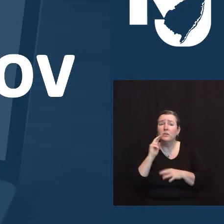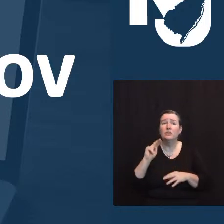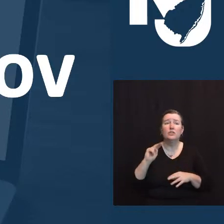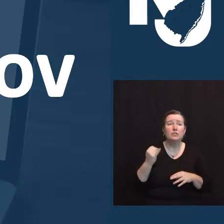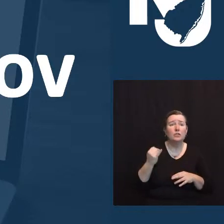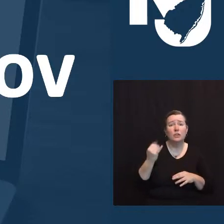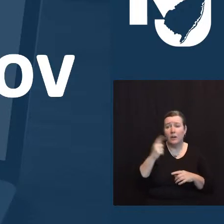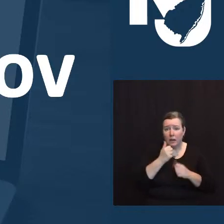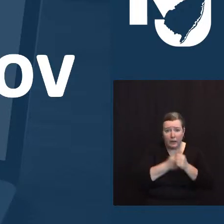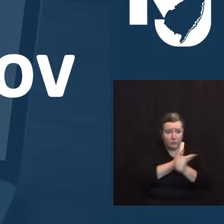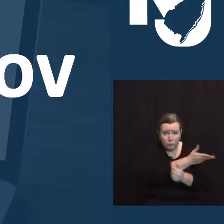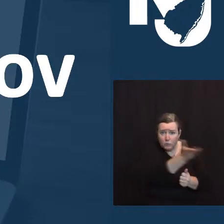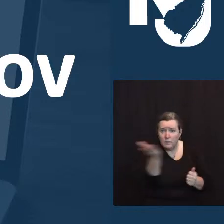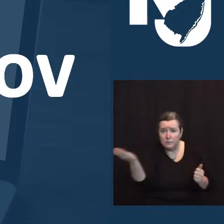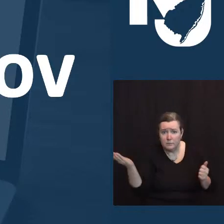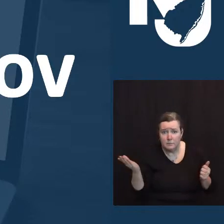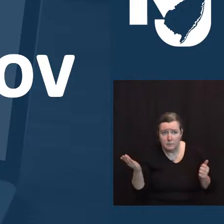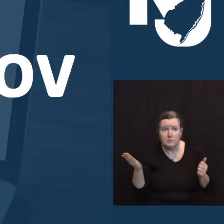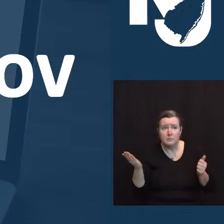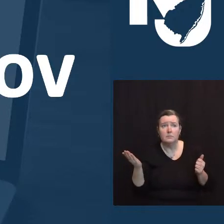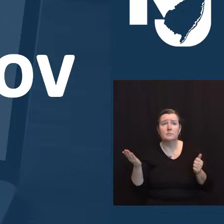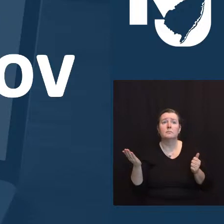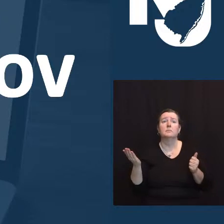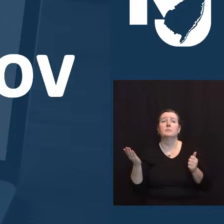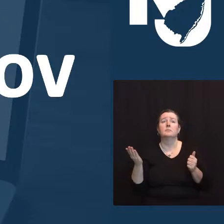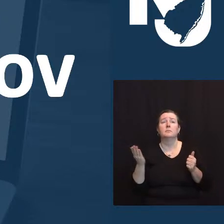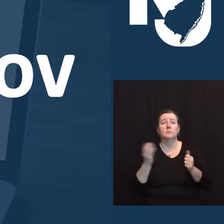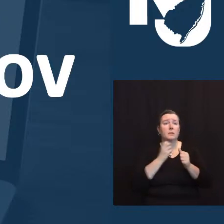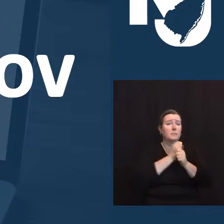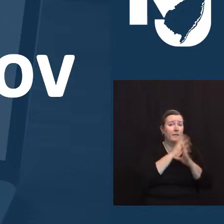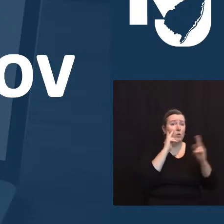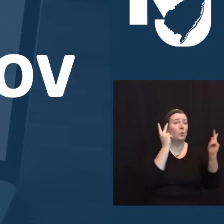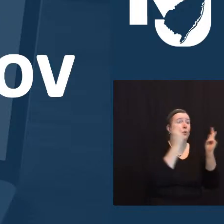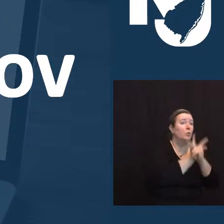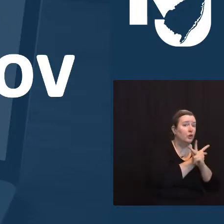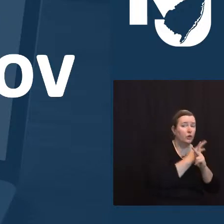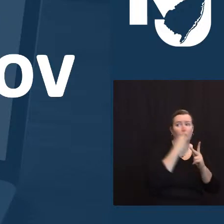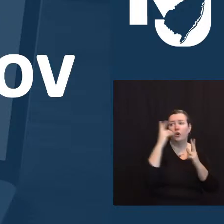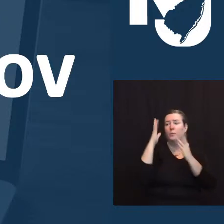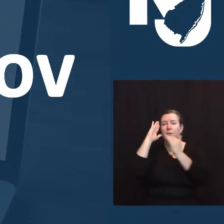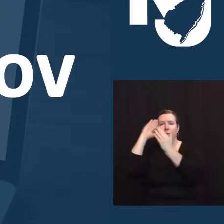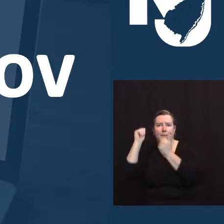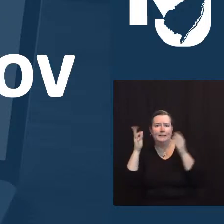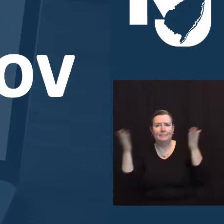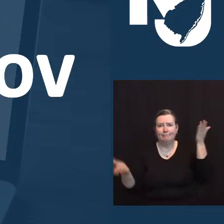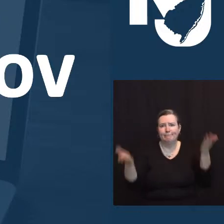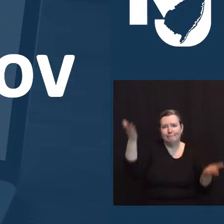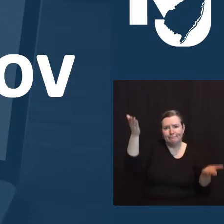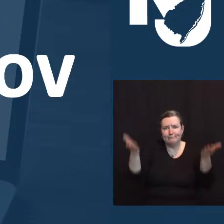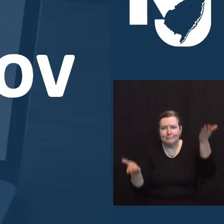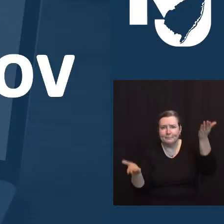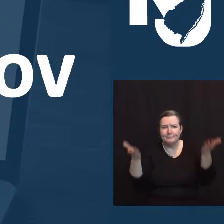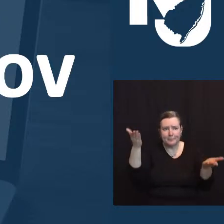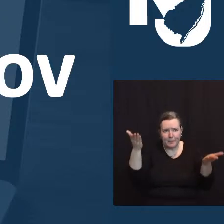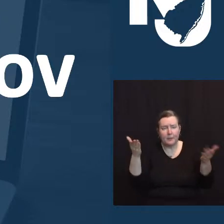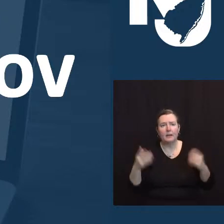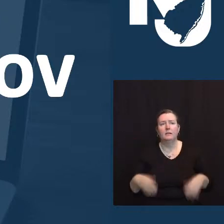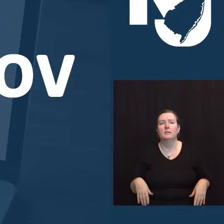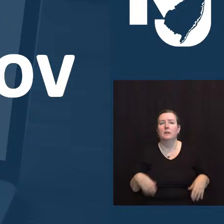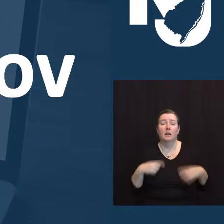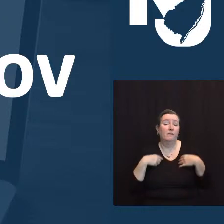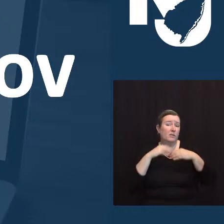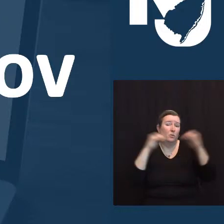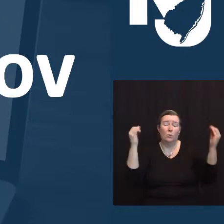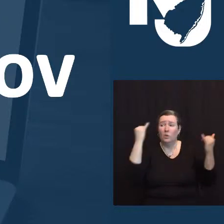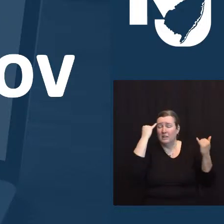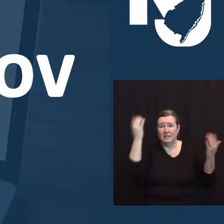best. None of us could even imagine what it was we ultimately would be up against. On March 9th, I